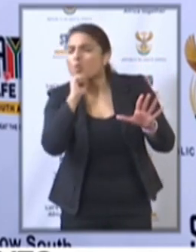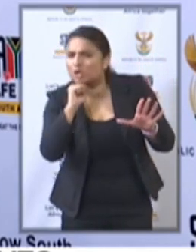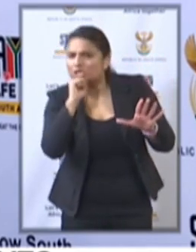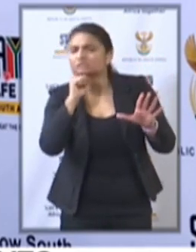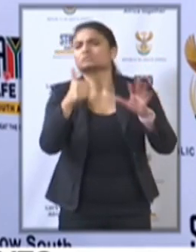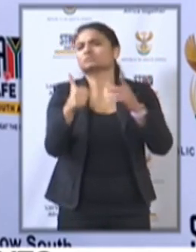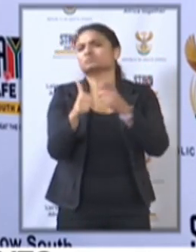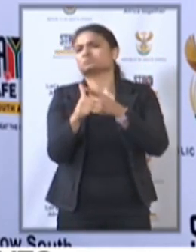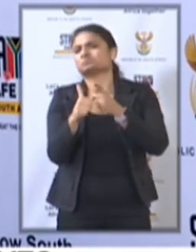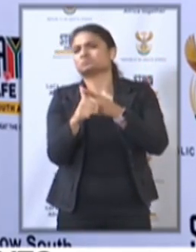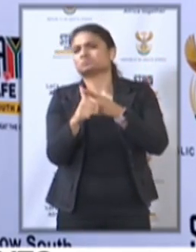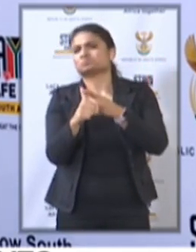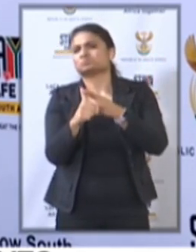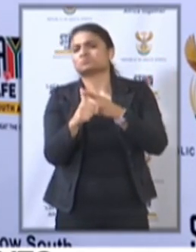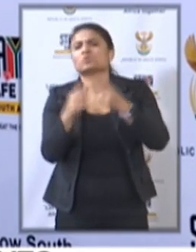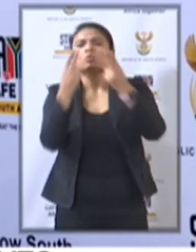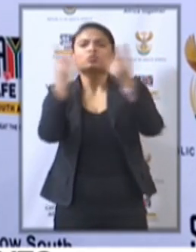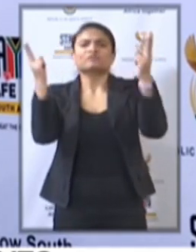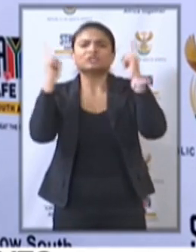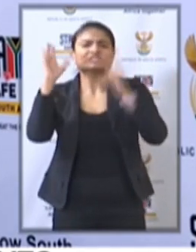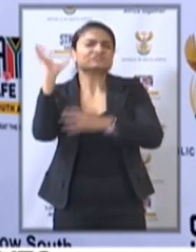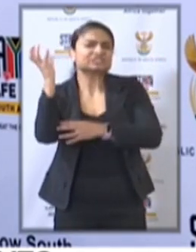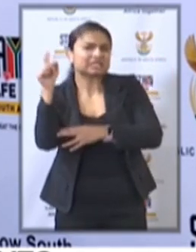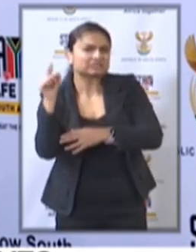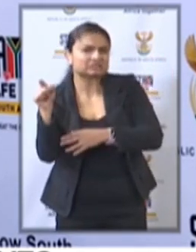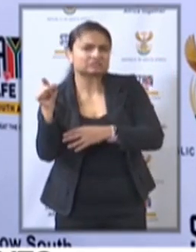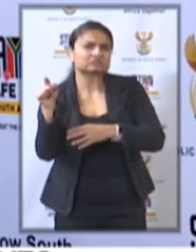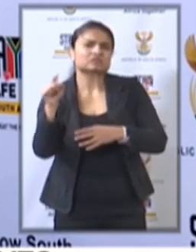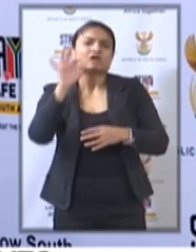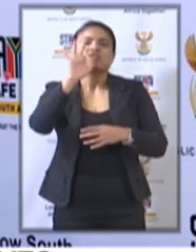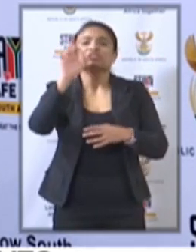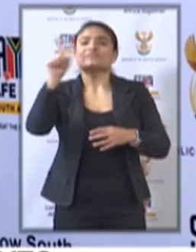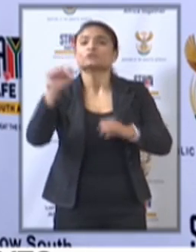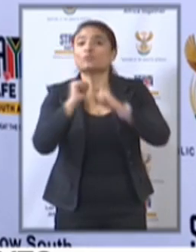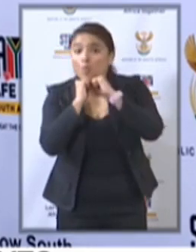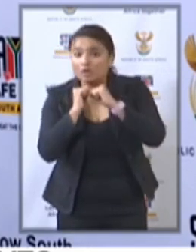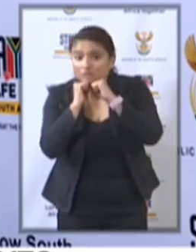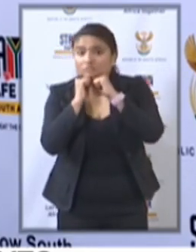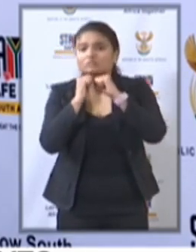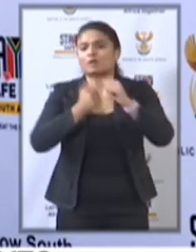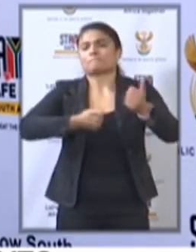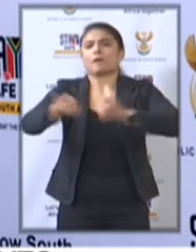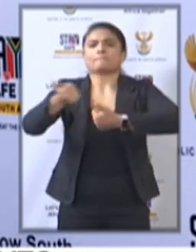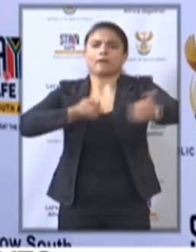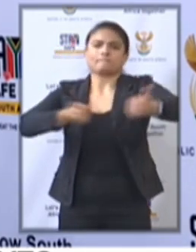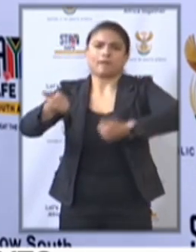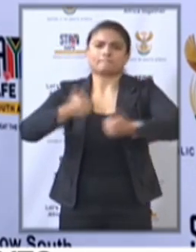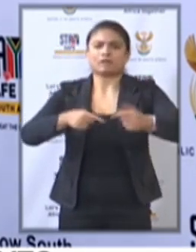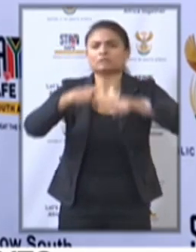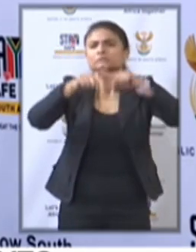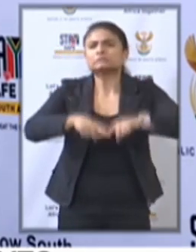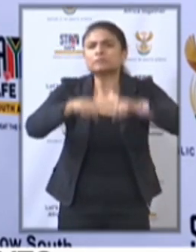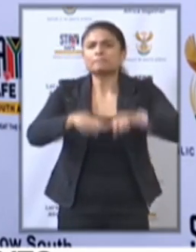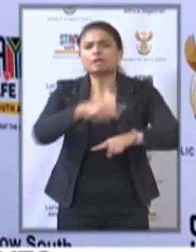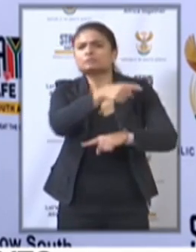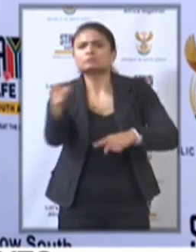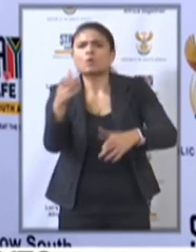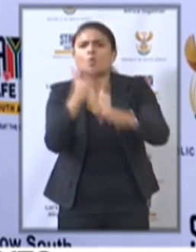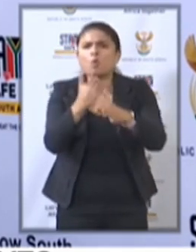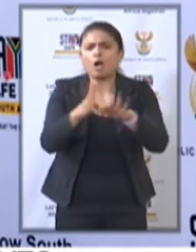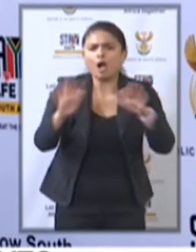and the University of the Free State from the 31st of August. We are working with universities in South Africa and Higher Health,